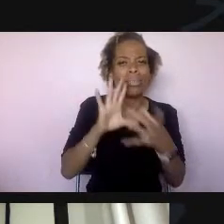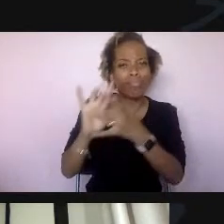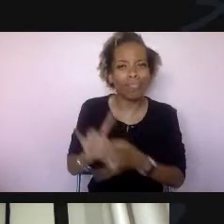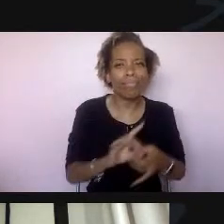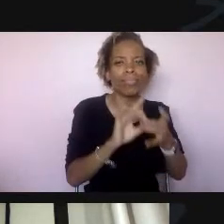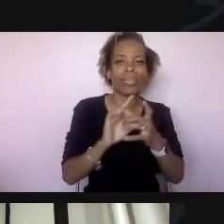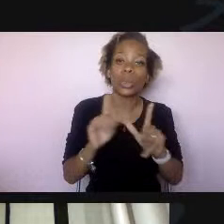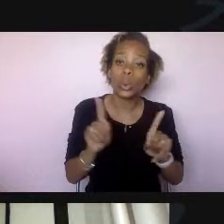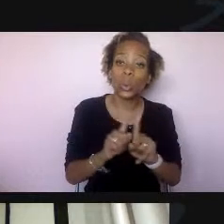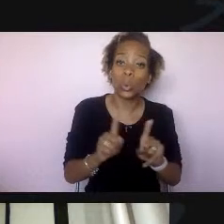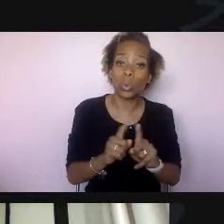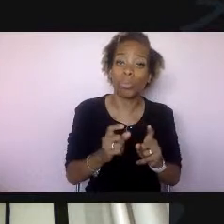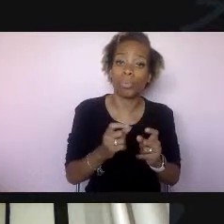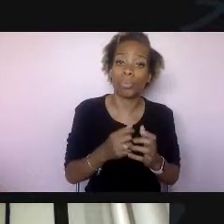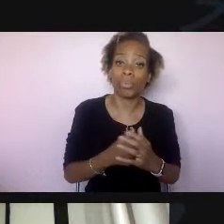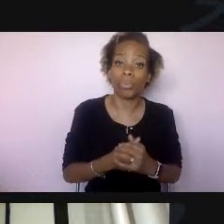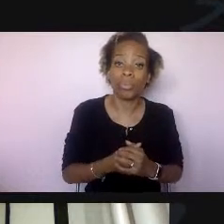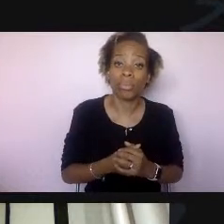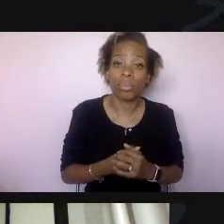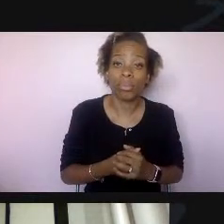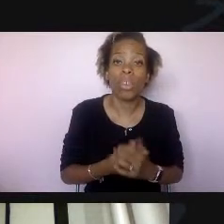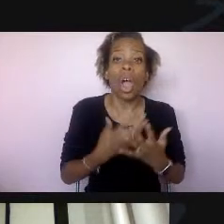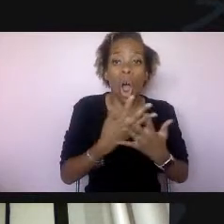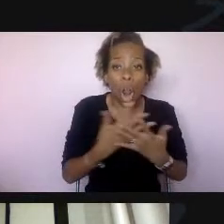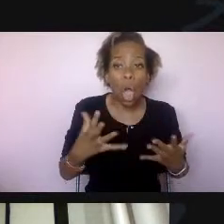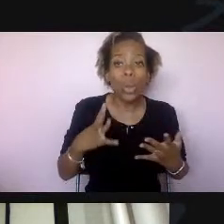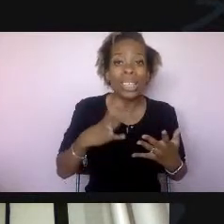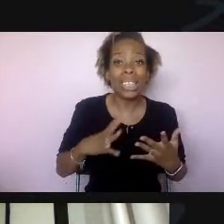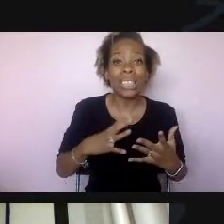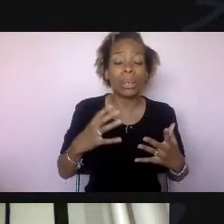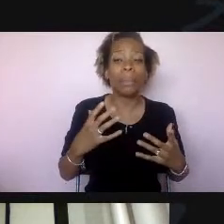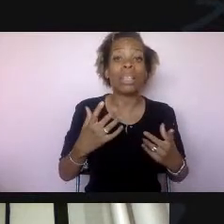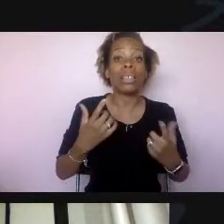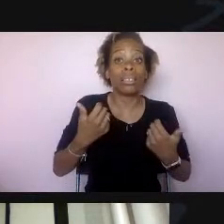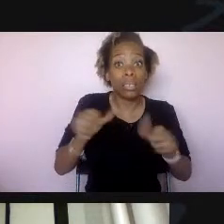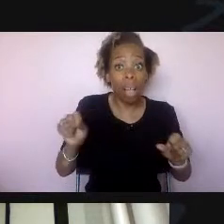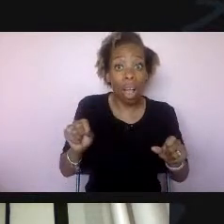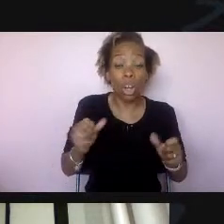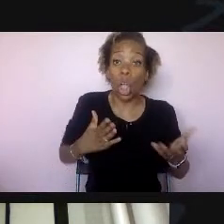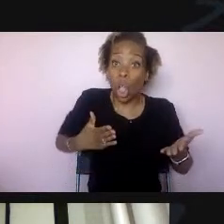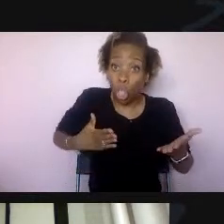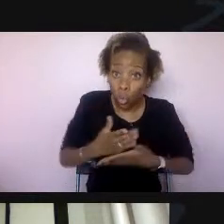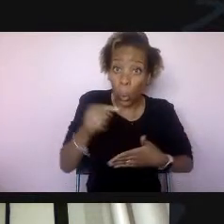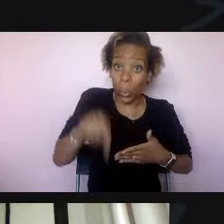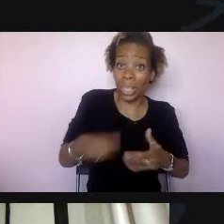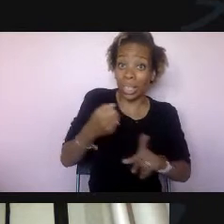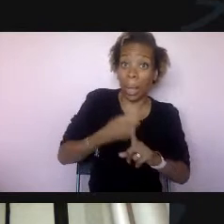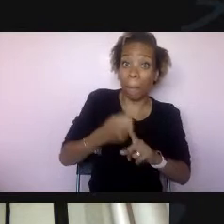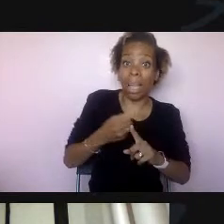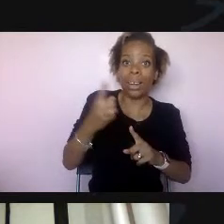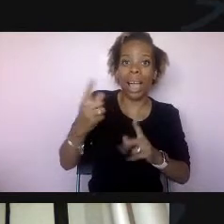there's quite a lot that can be done utilizing Black Lives Matter and other